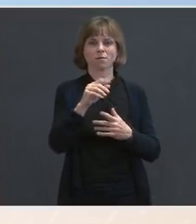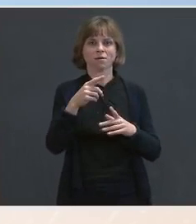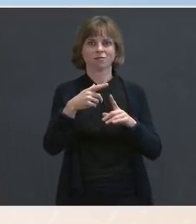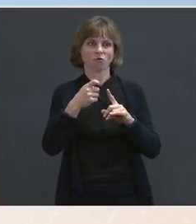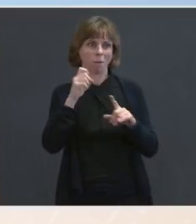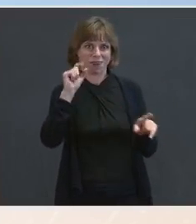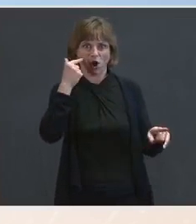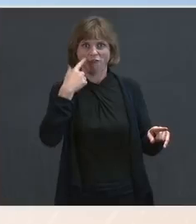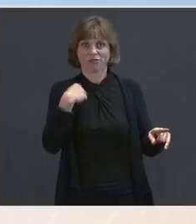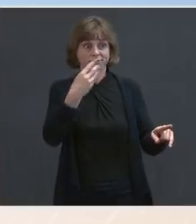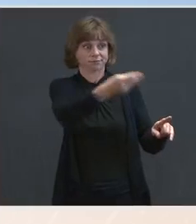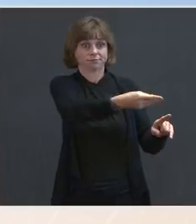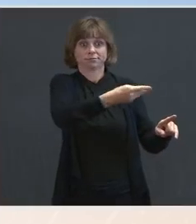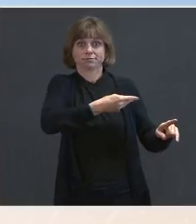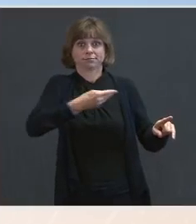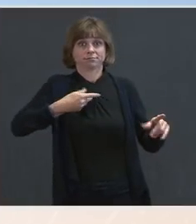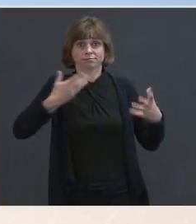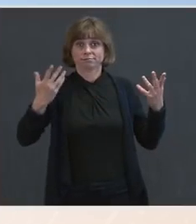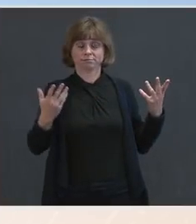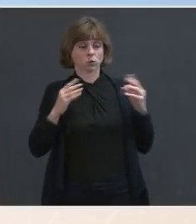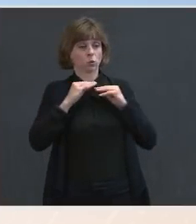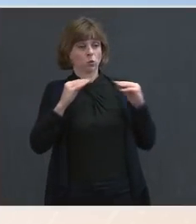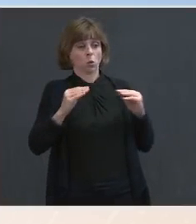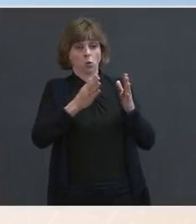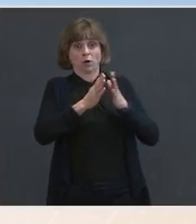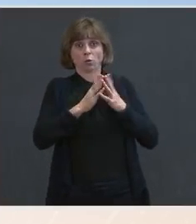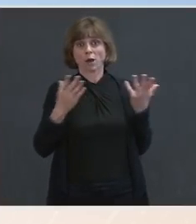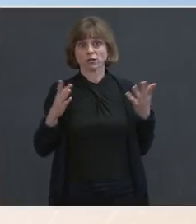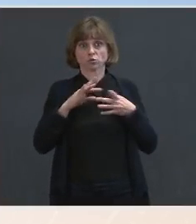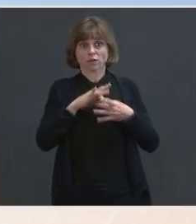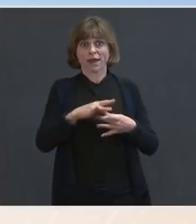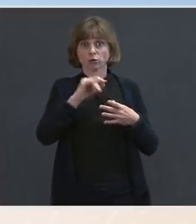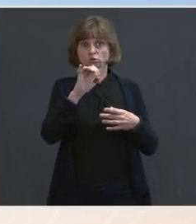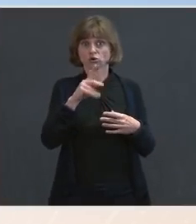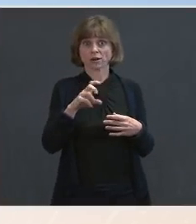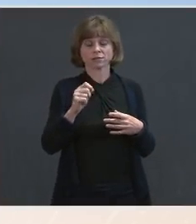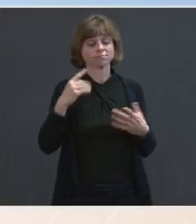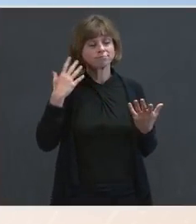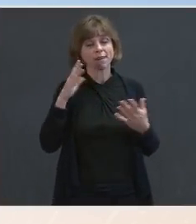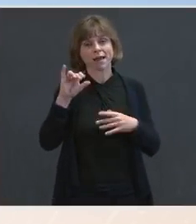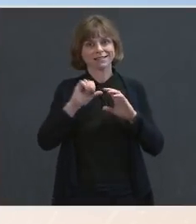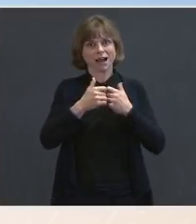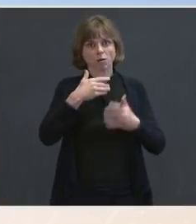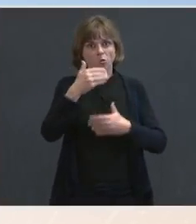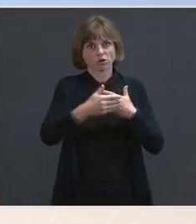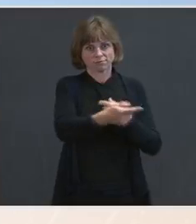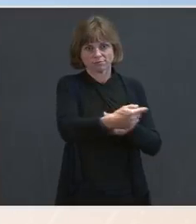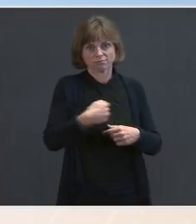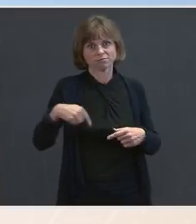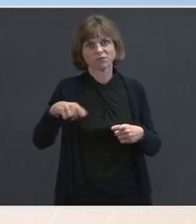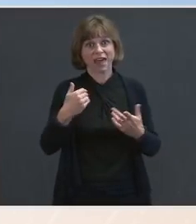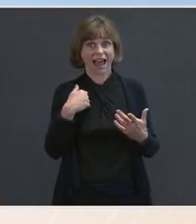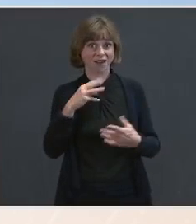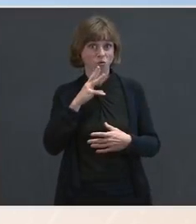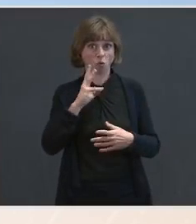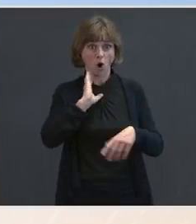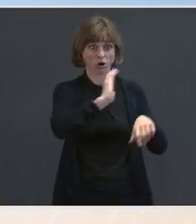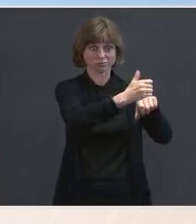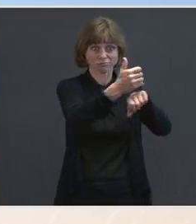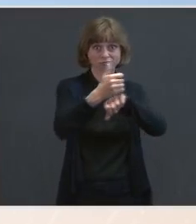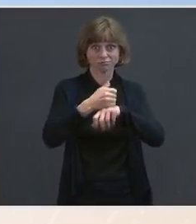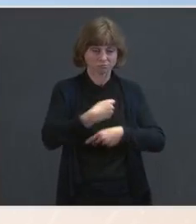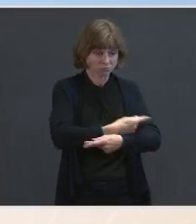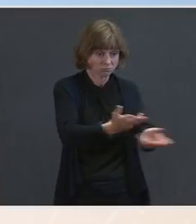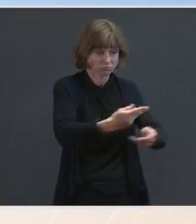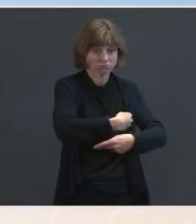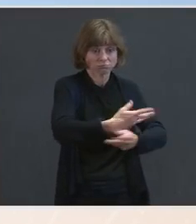as it relates to Jackson. The Mississippi State National Guard has numerous water distribution sites in place, and the federal government, including the